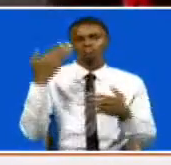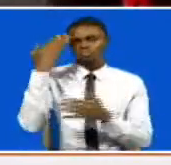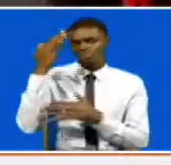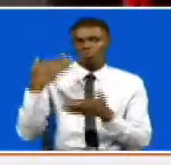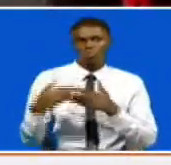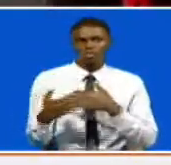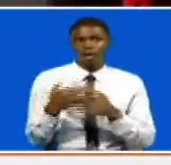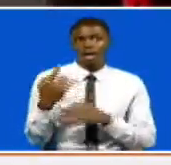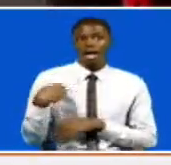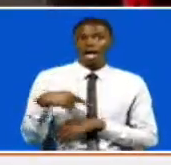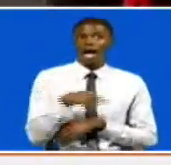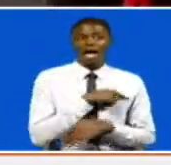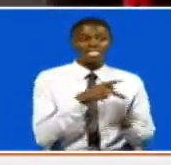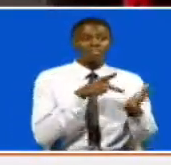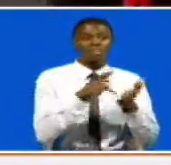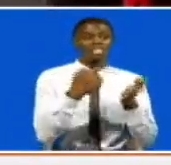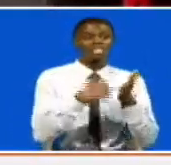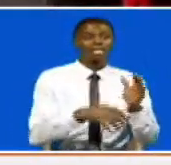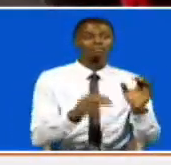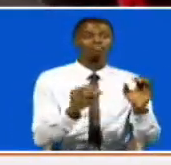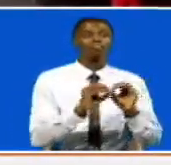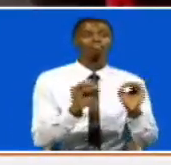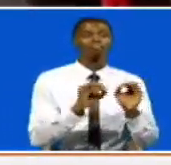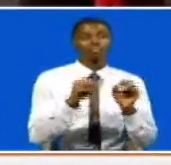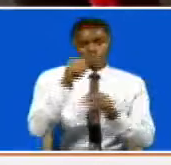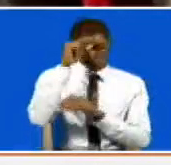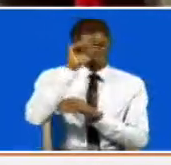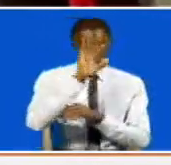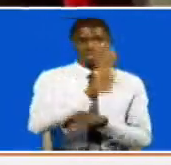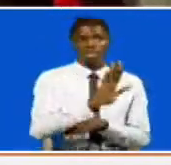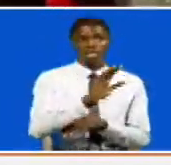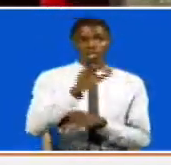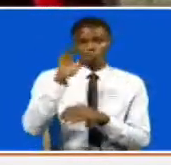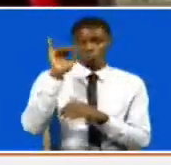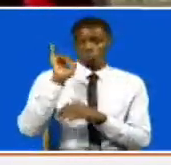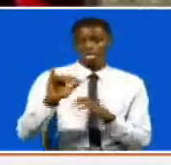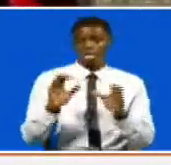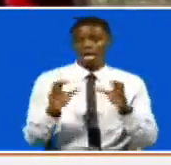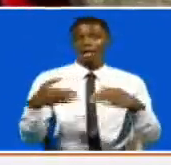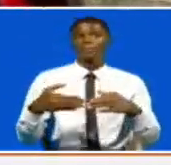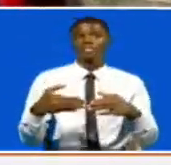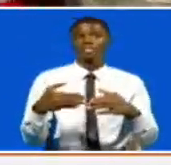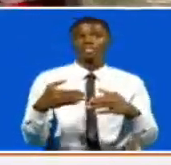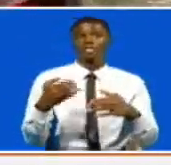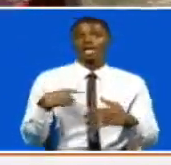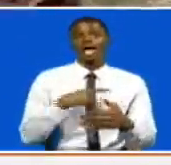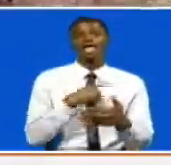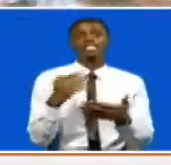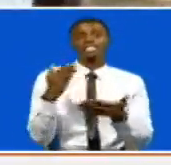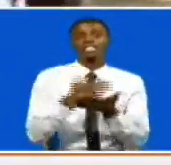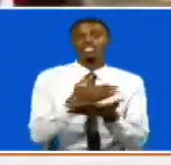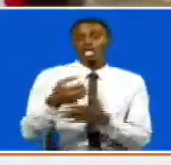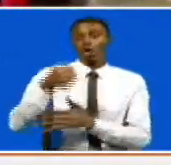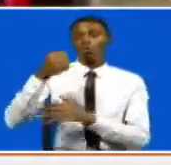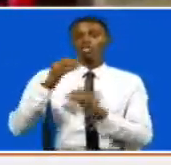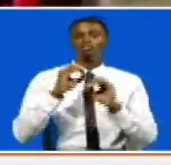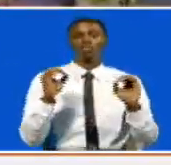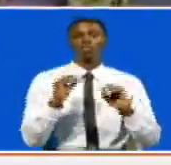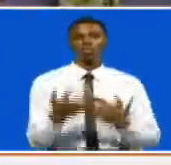basi sisi hatuwalipi taxes kwa hiyo serikali, kwa hiyo kampuni ambayo we are not shareholders in that